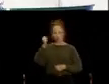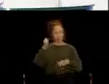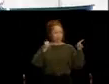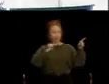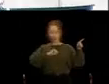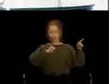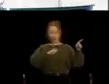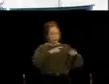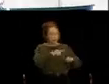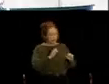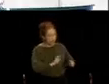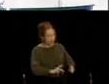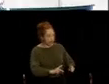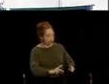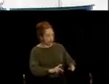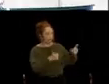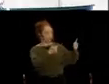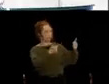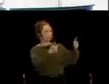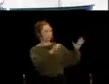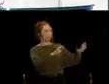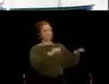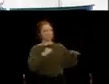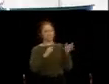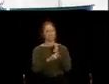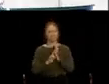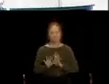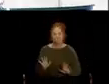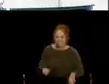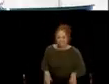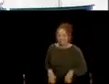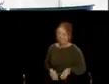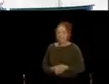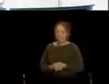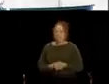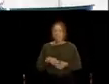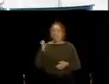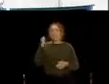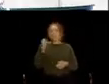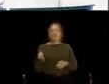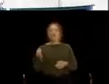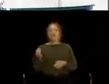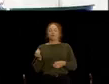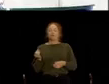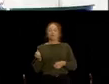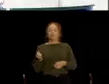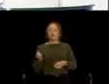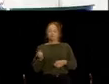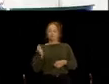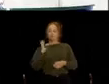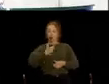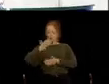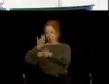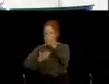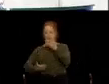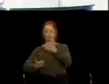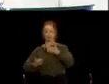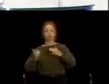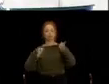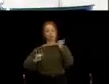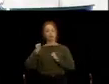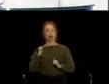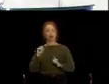okay? Okay, good. All right, just checking. And so we get to our parts about the Three Little Pigs, and Leah